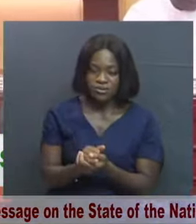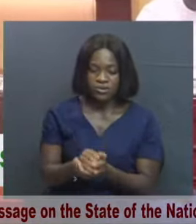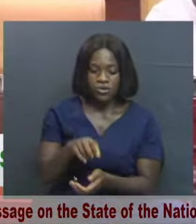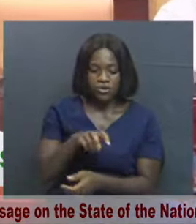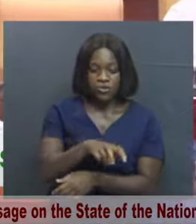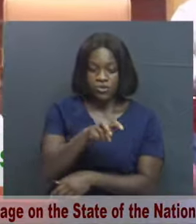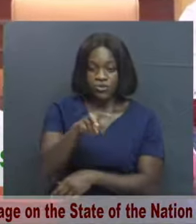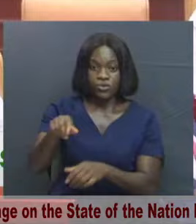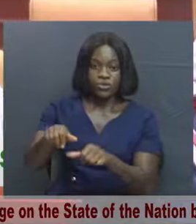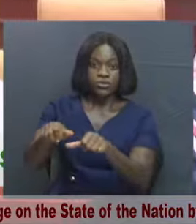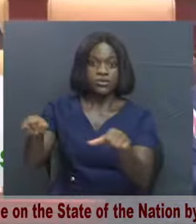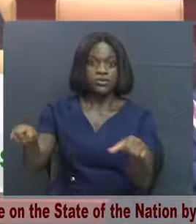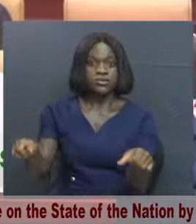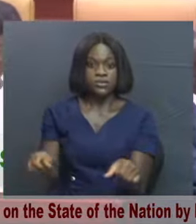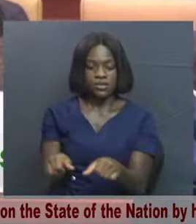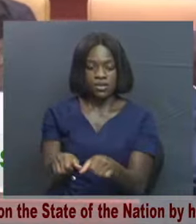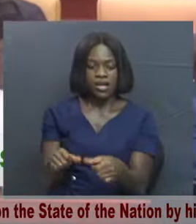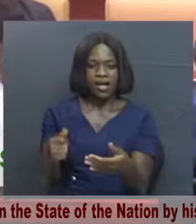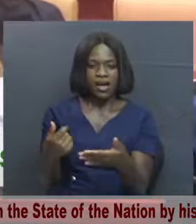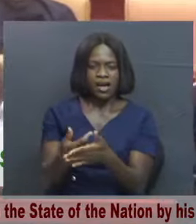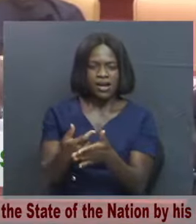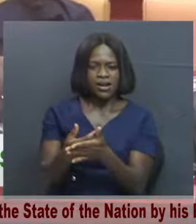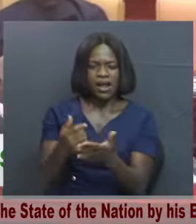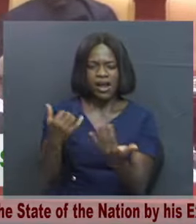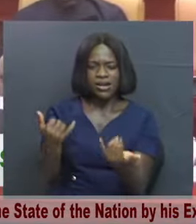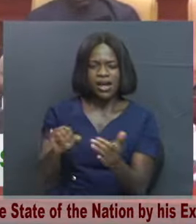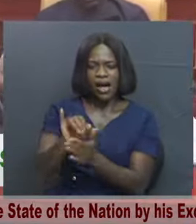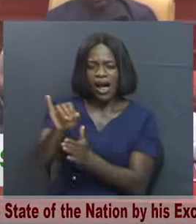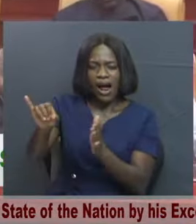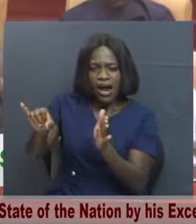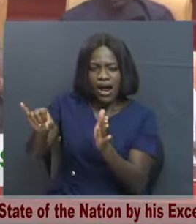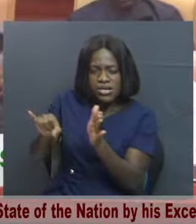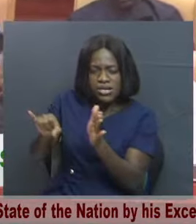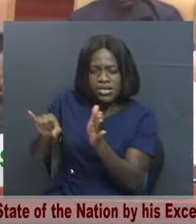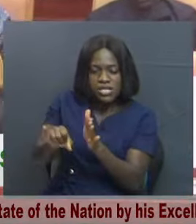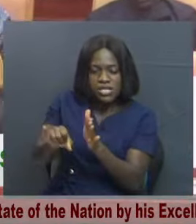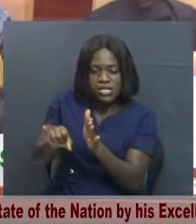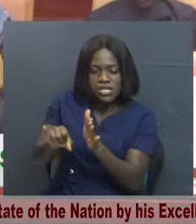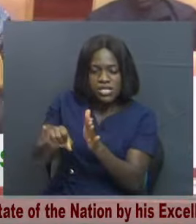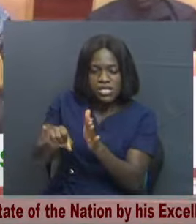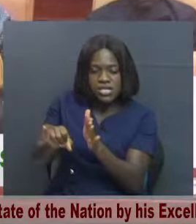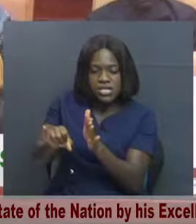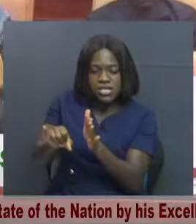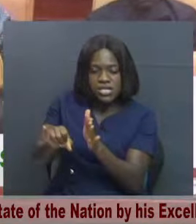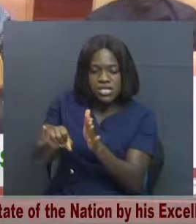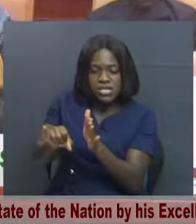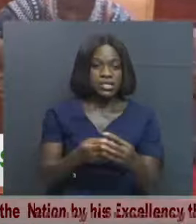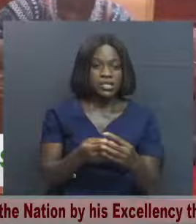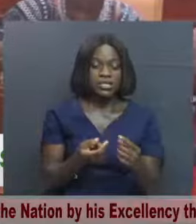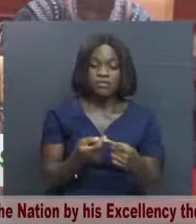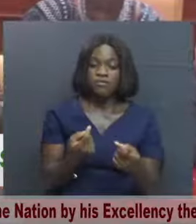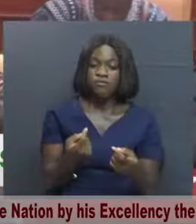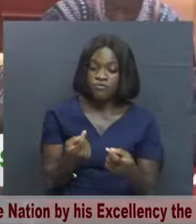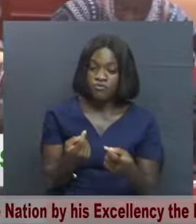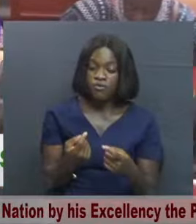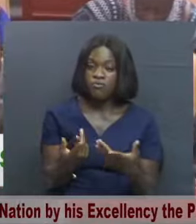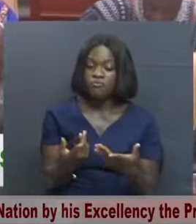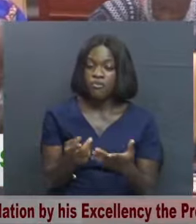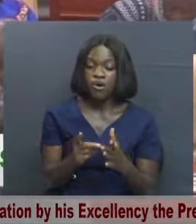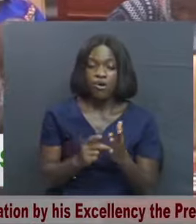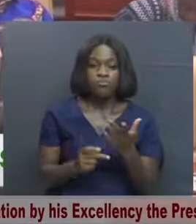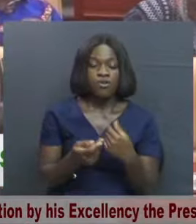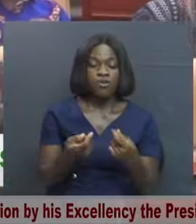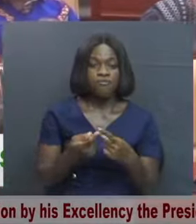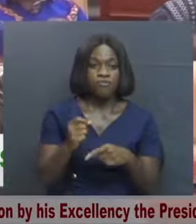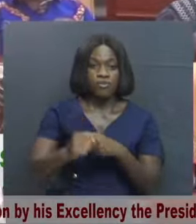Ghana is finally realizing her long promise potential starting from the events and excitement of the year of